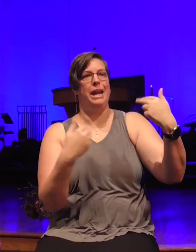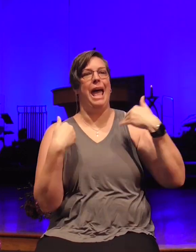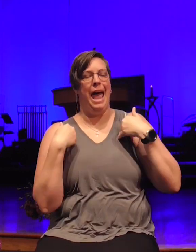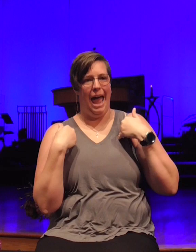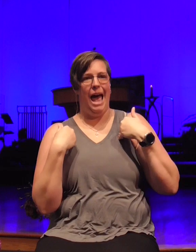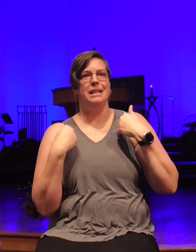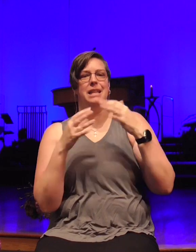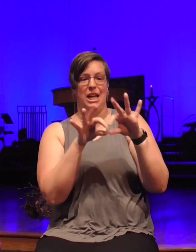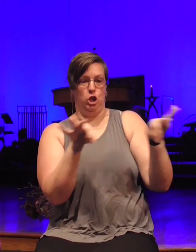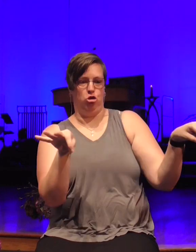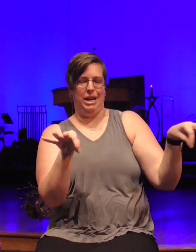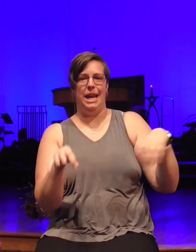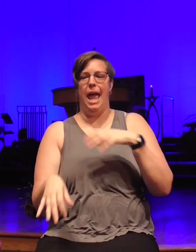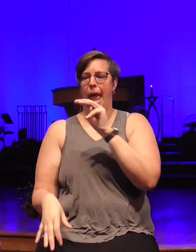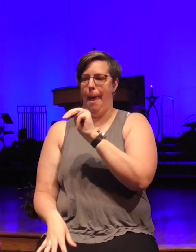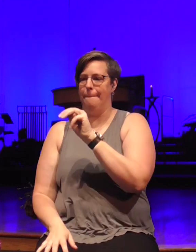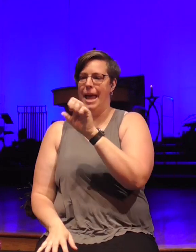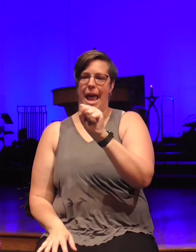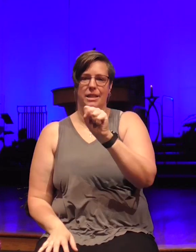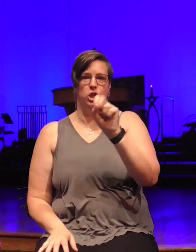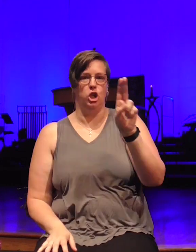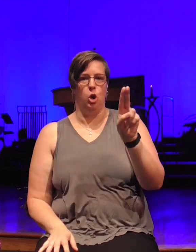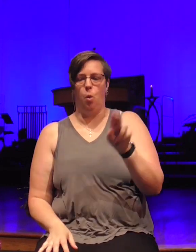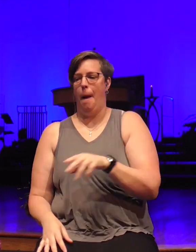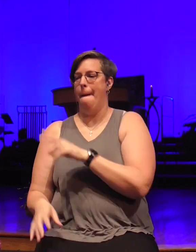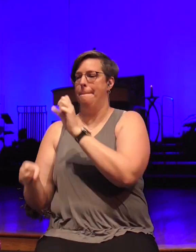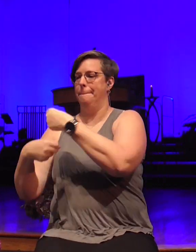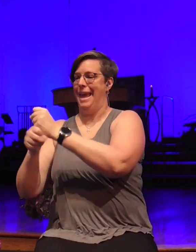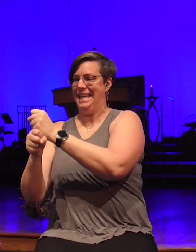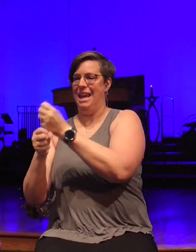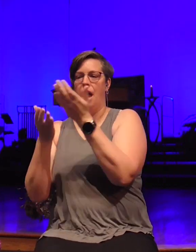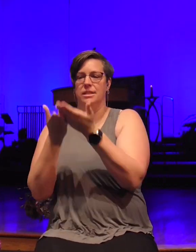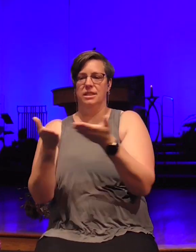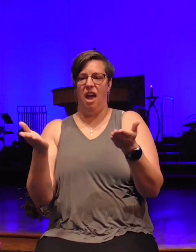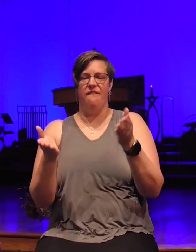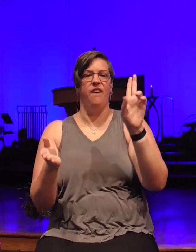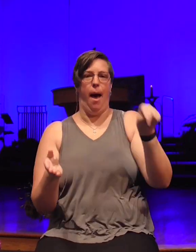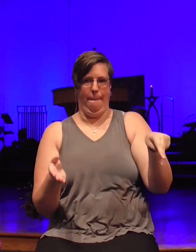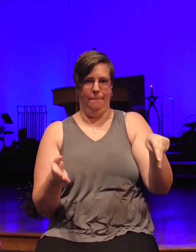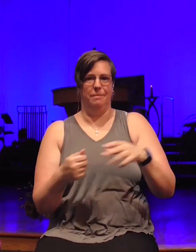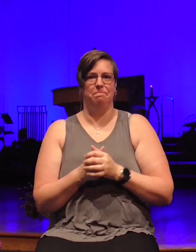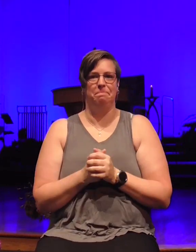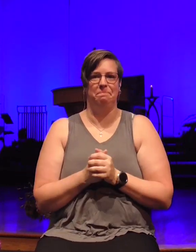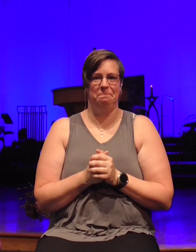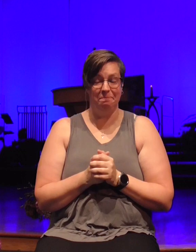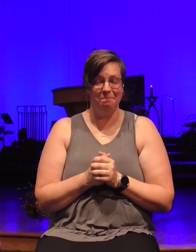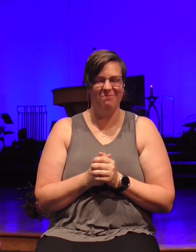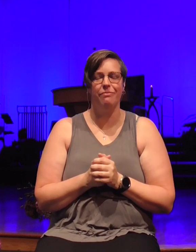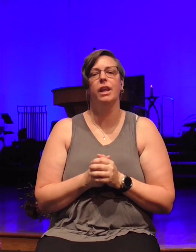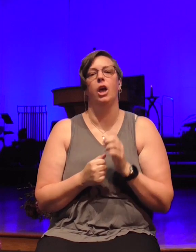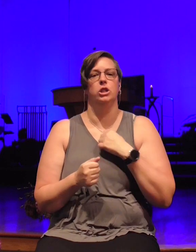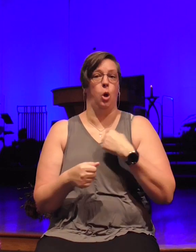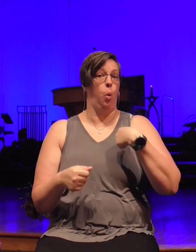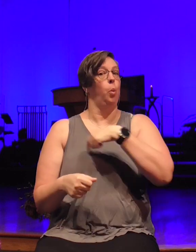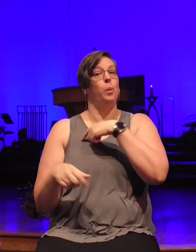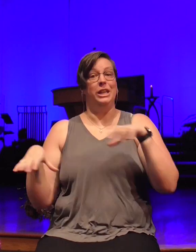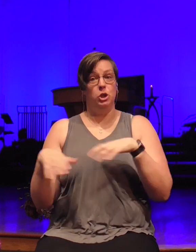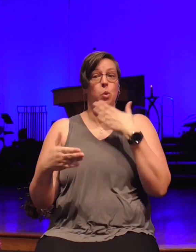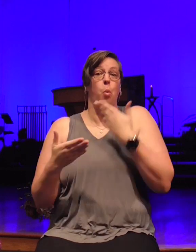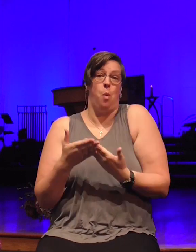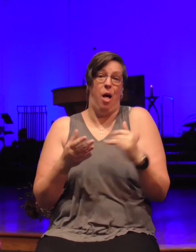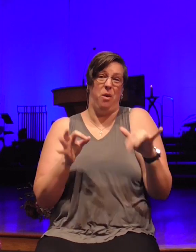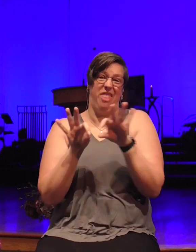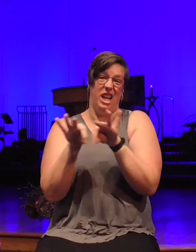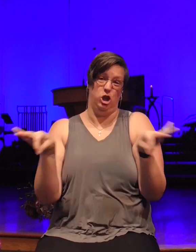making stuff up. We've all got it. And we do it really well, and we're very committed to our degree. And so